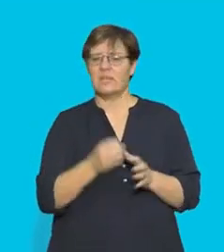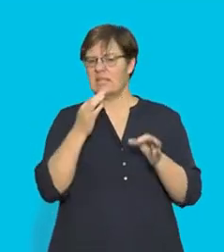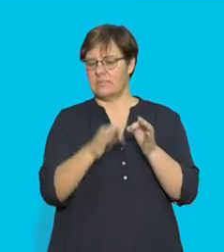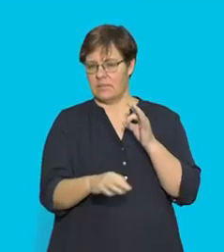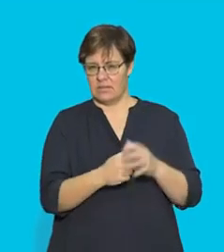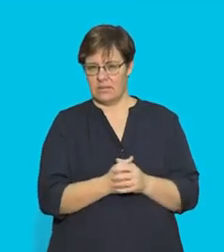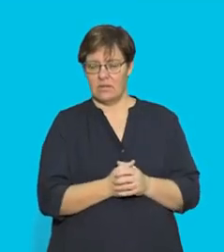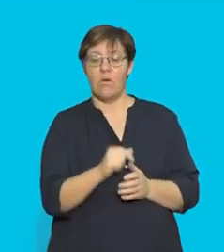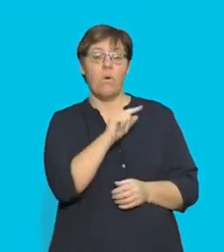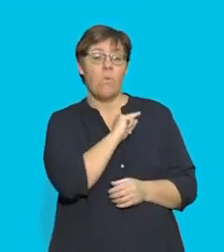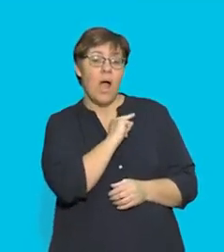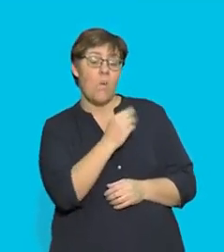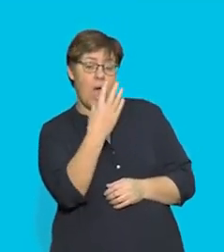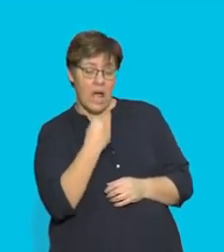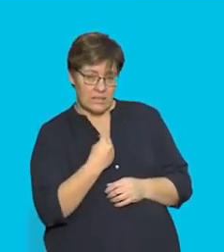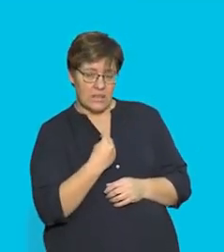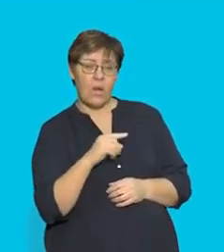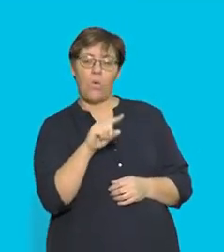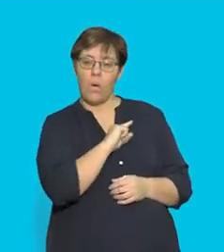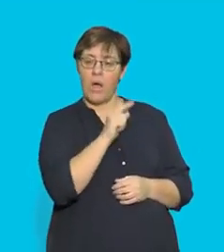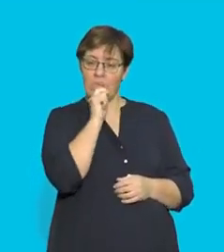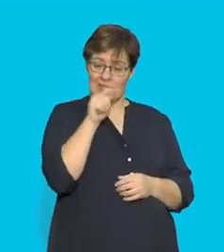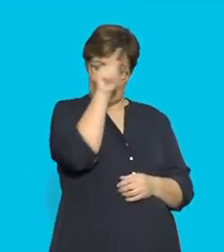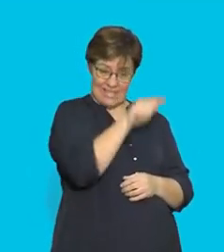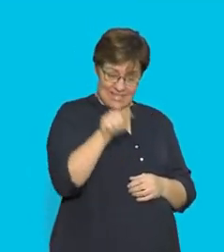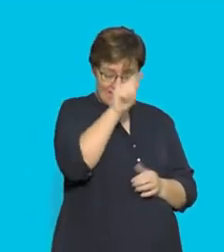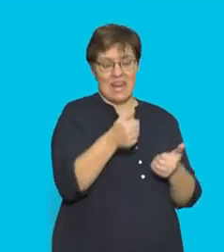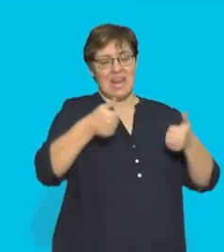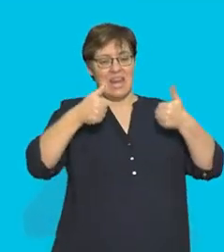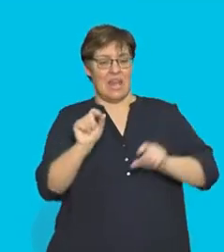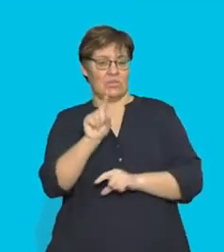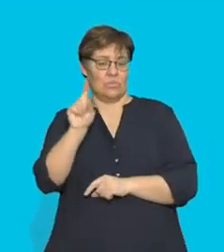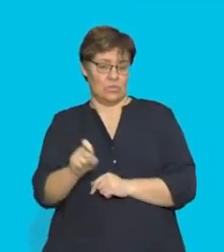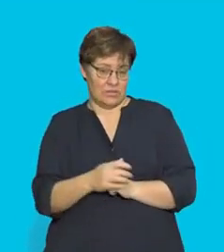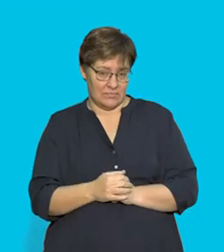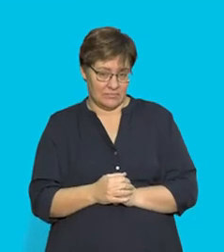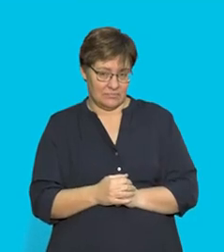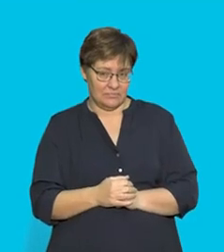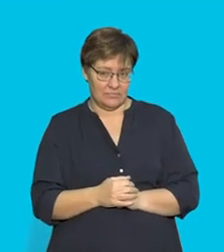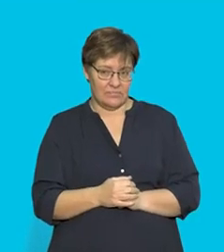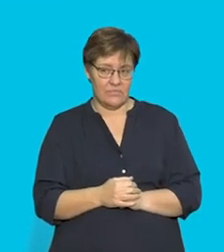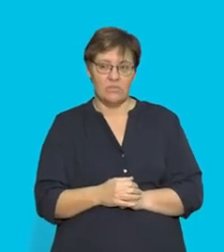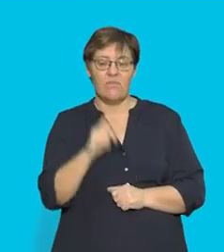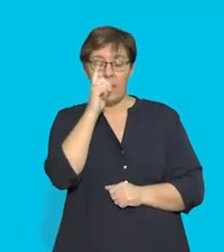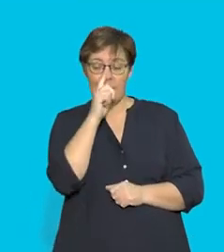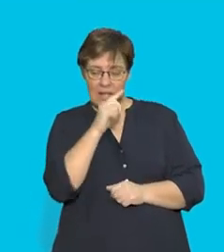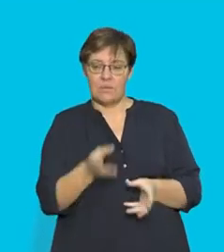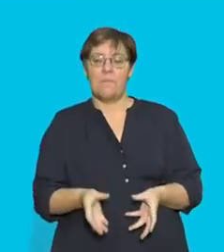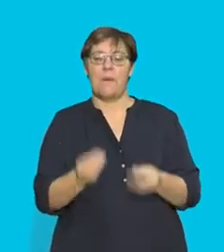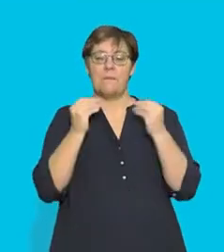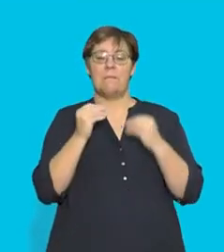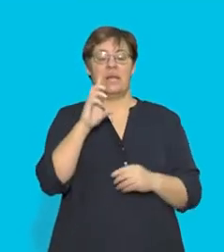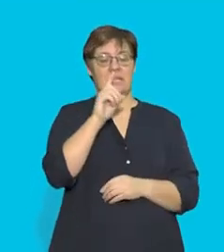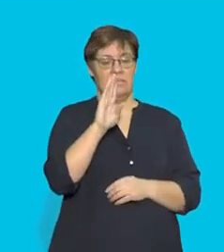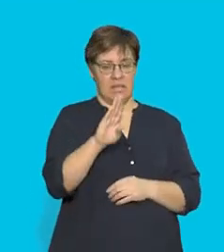the reason they're asking us this is we're probably going to use this in the next part of the question. Okay, so we use the pink triangle to find dB as being y